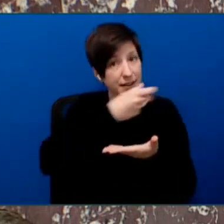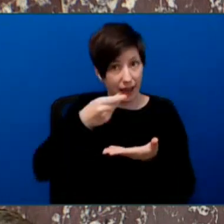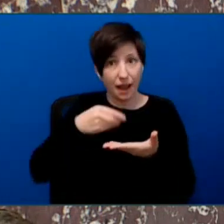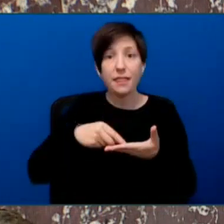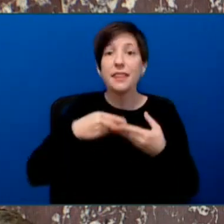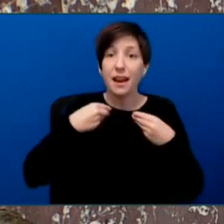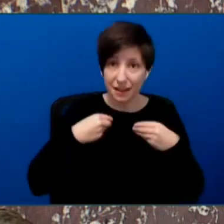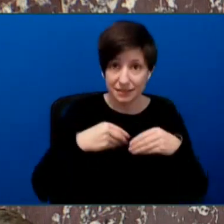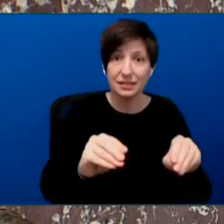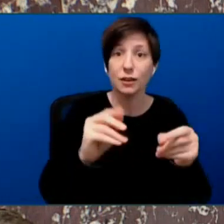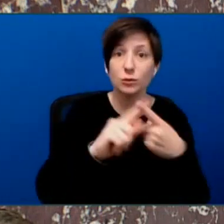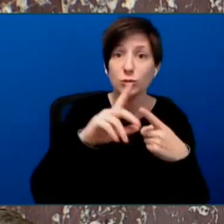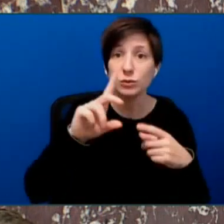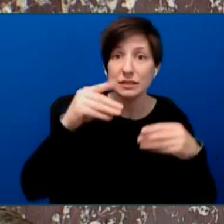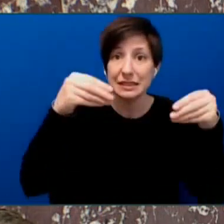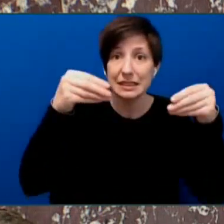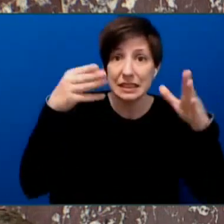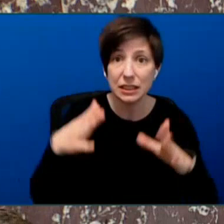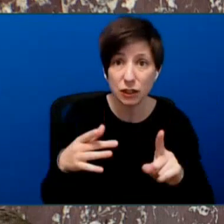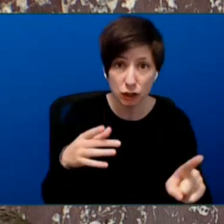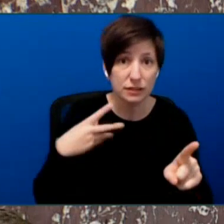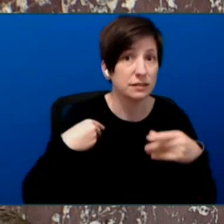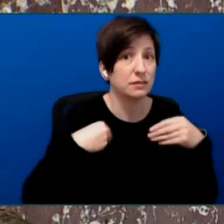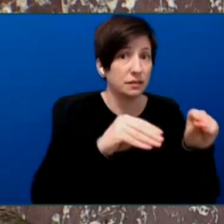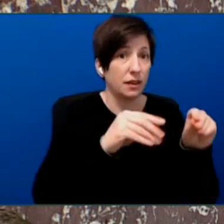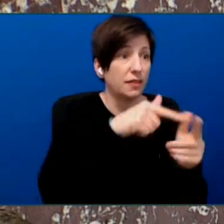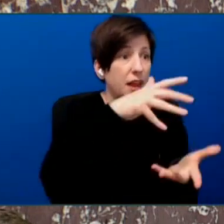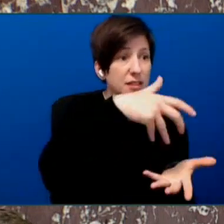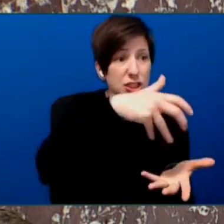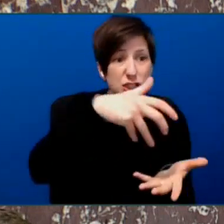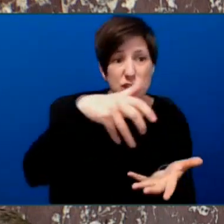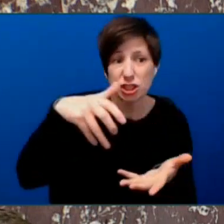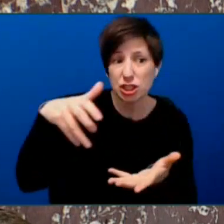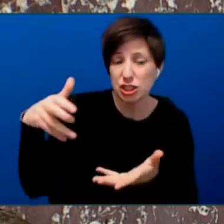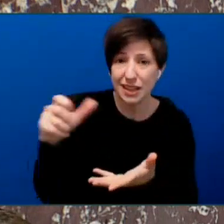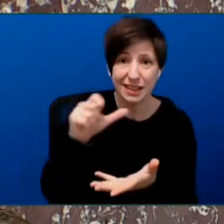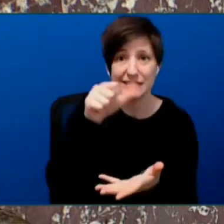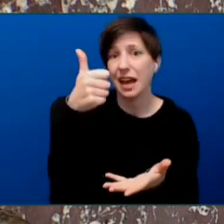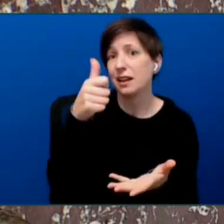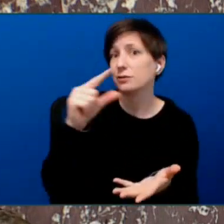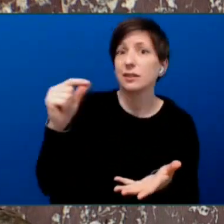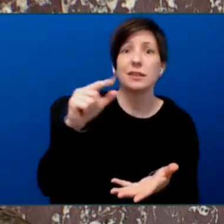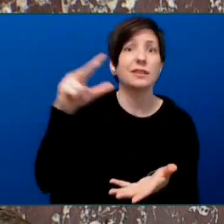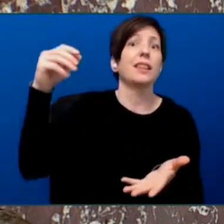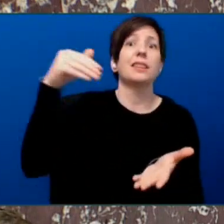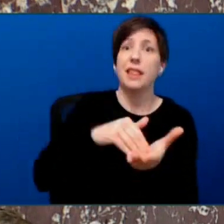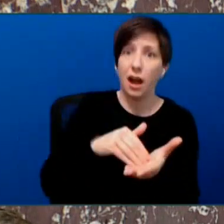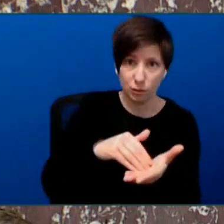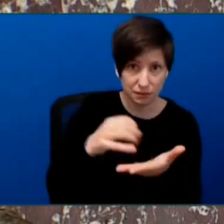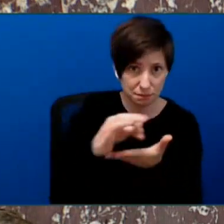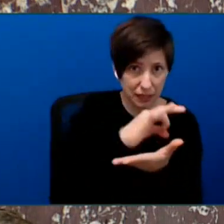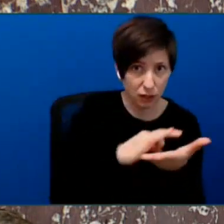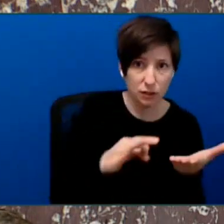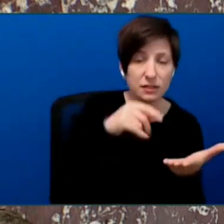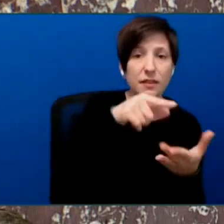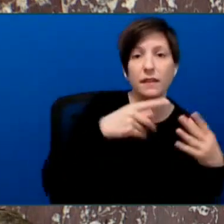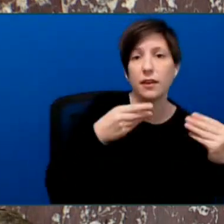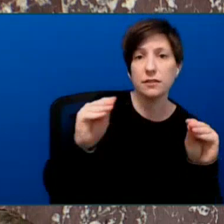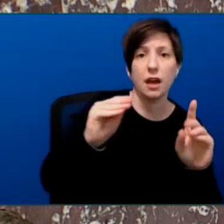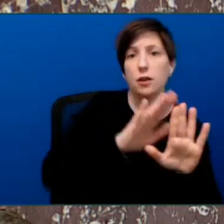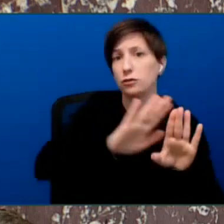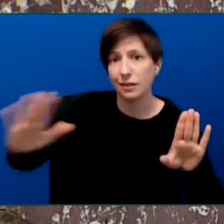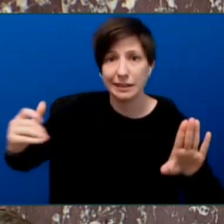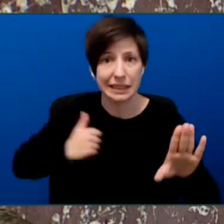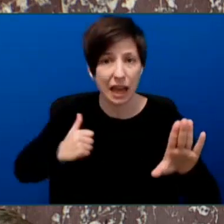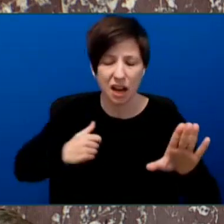dealers then amass tens of thousands of pills, they traffic them across the country, and they make huge profits. How much longer will the